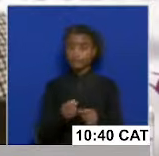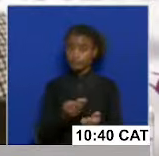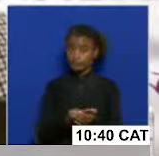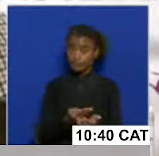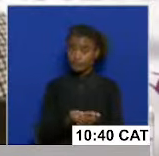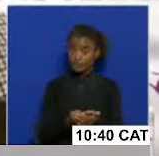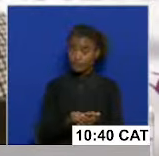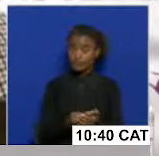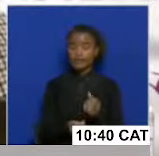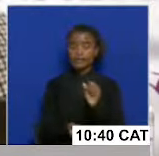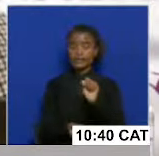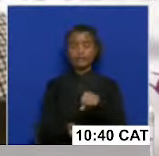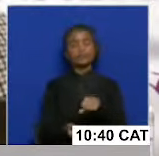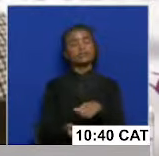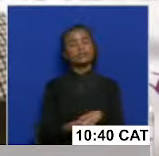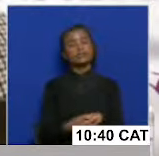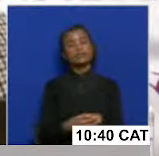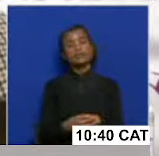Yes. Advocate.